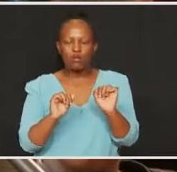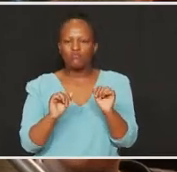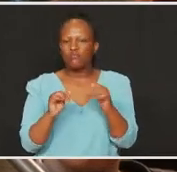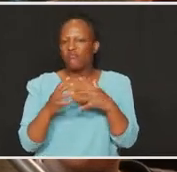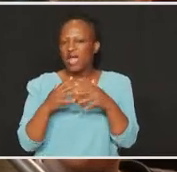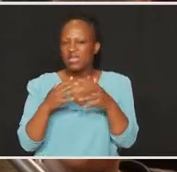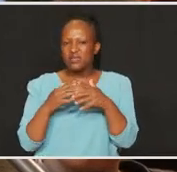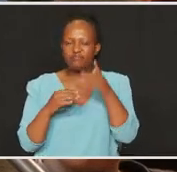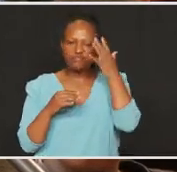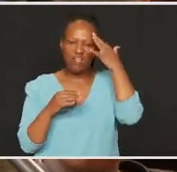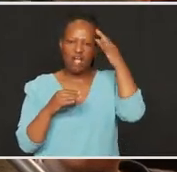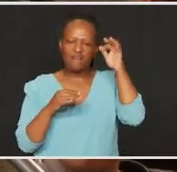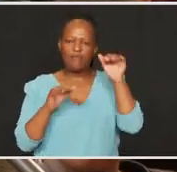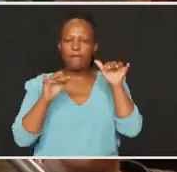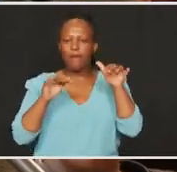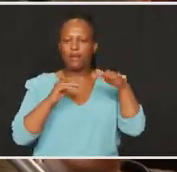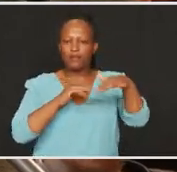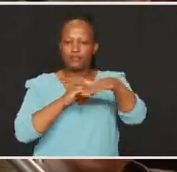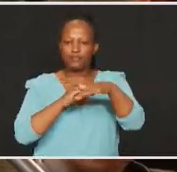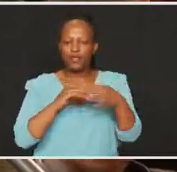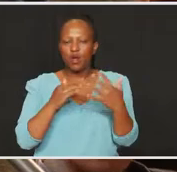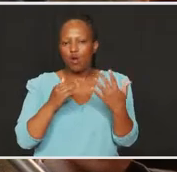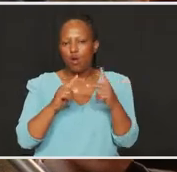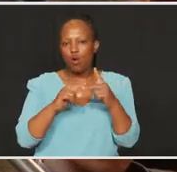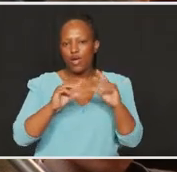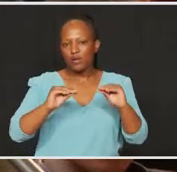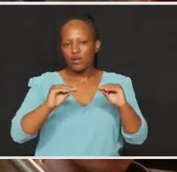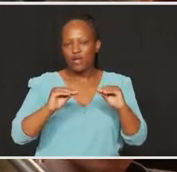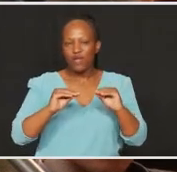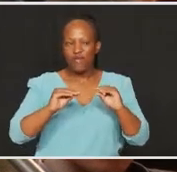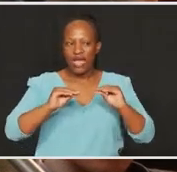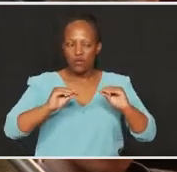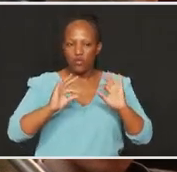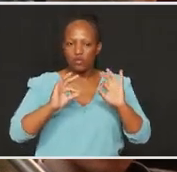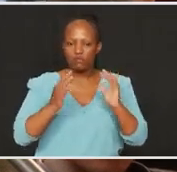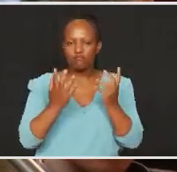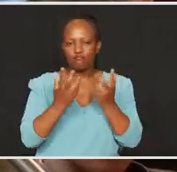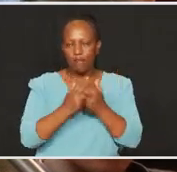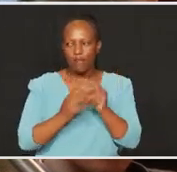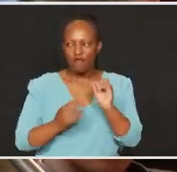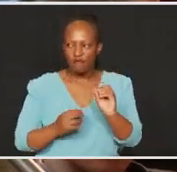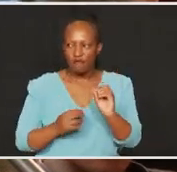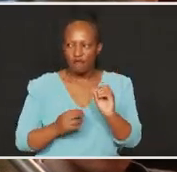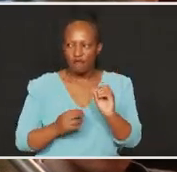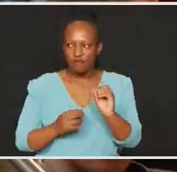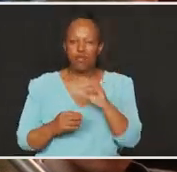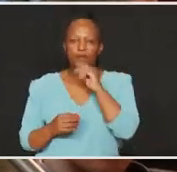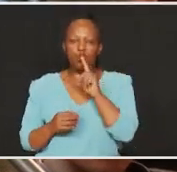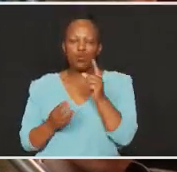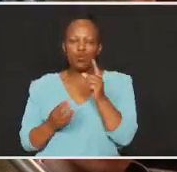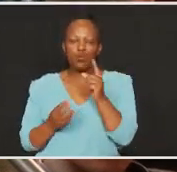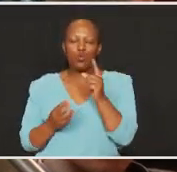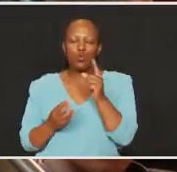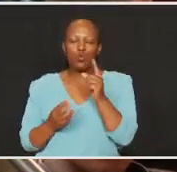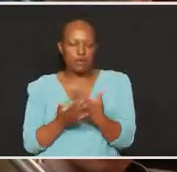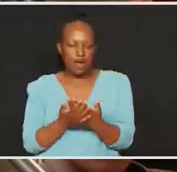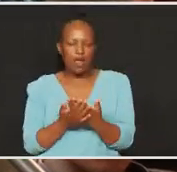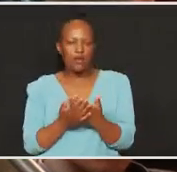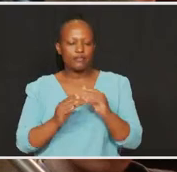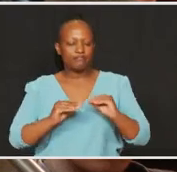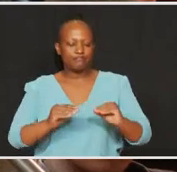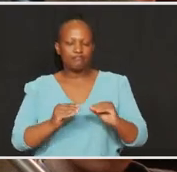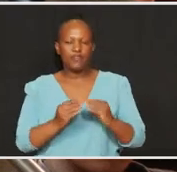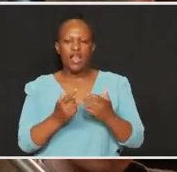institutions where that education is a reasonable practicable this means that the children have the right to receive education in the language